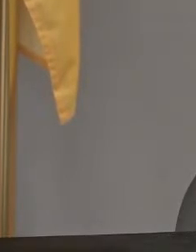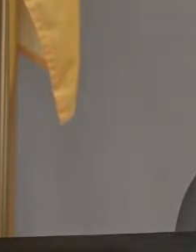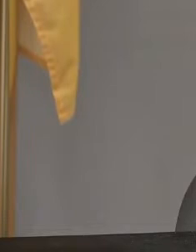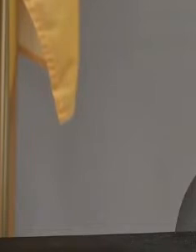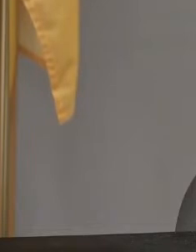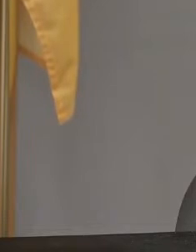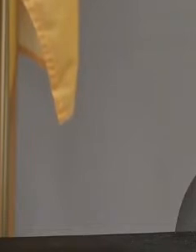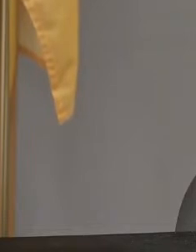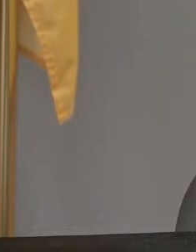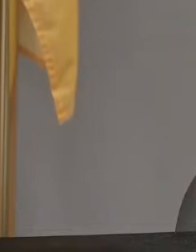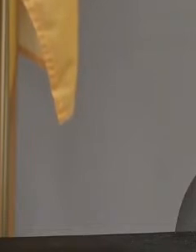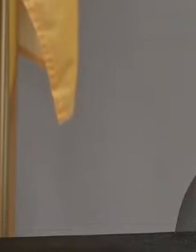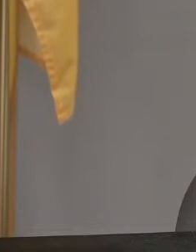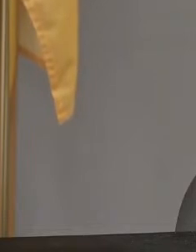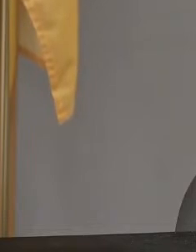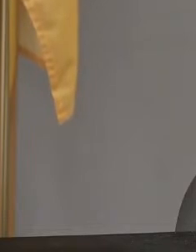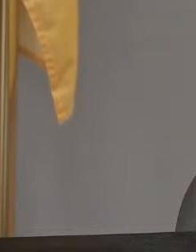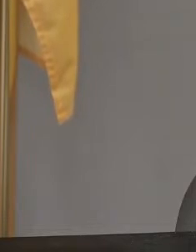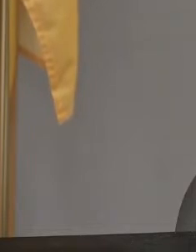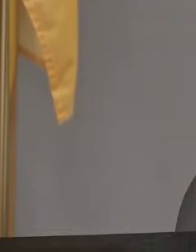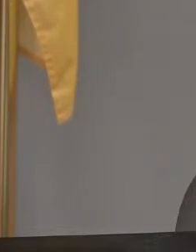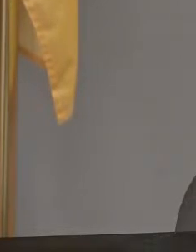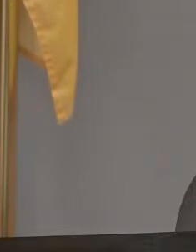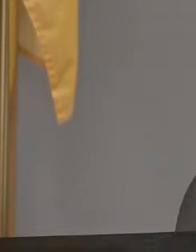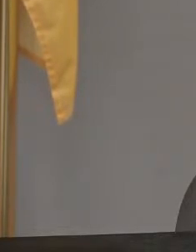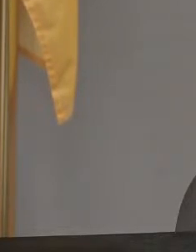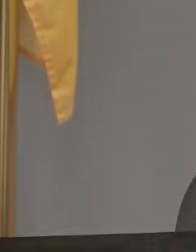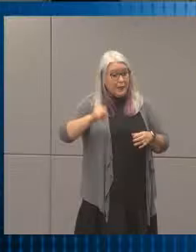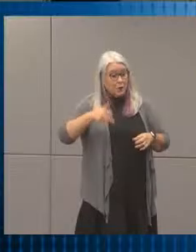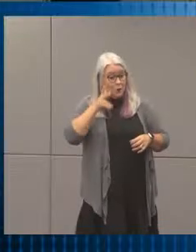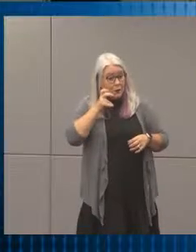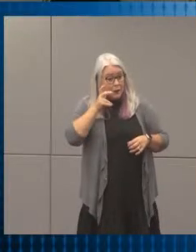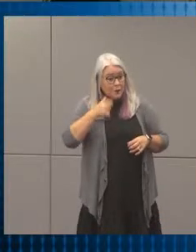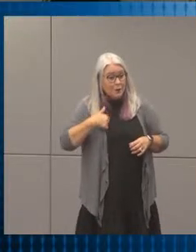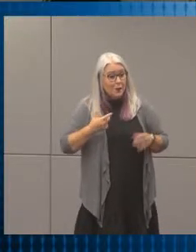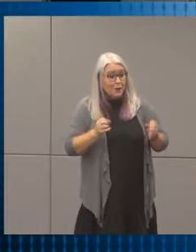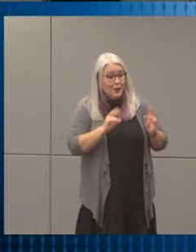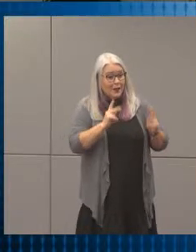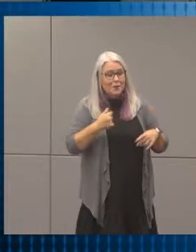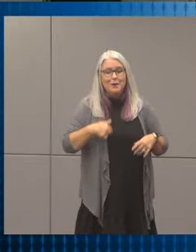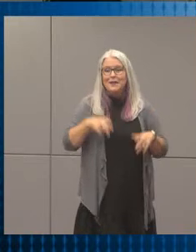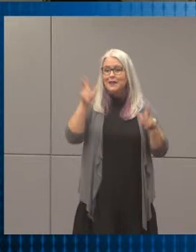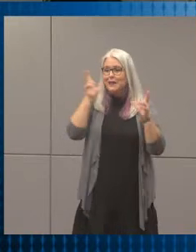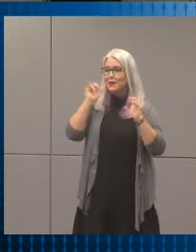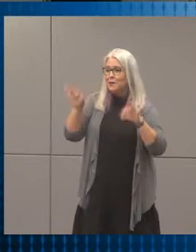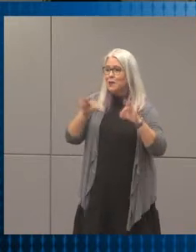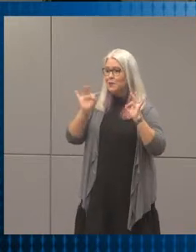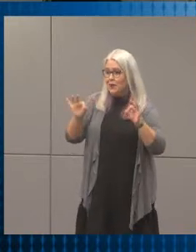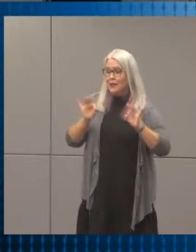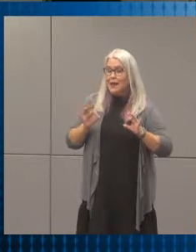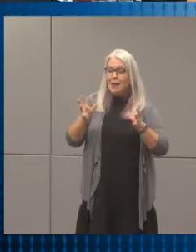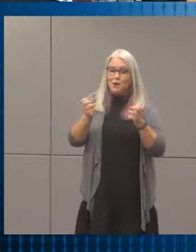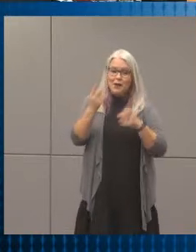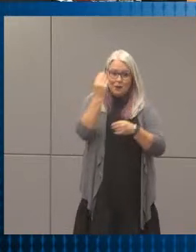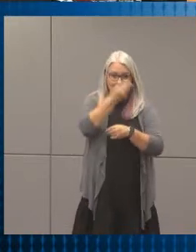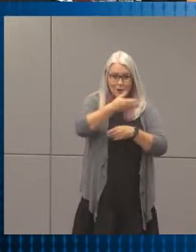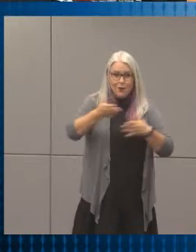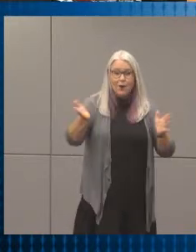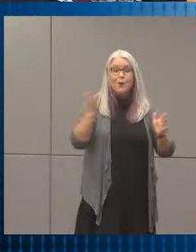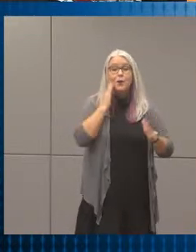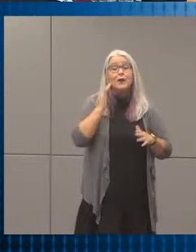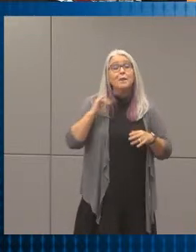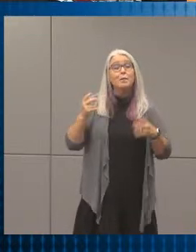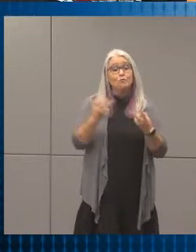Yes, I am, Dr. Beverly. Thank you very much. Thank Are you you. able to hear me okay? We can hear you just fine, and I want you to know the chair